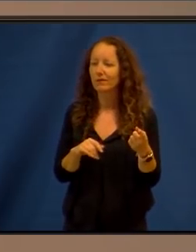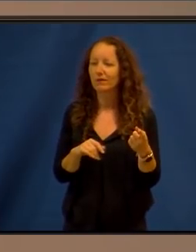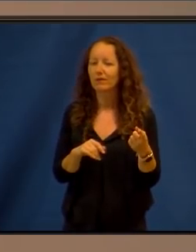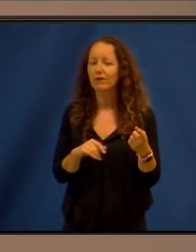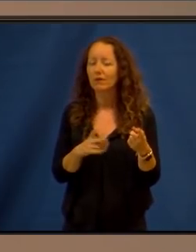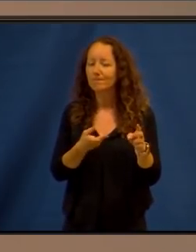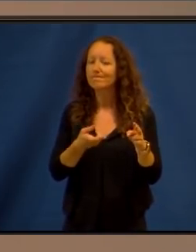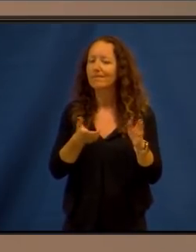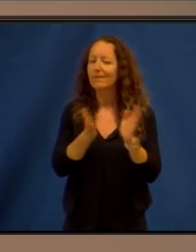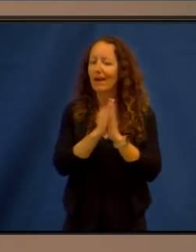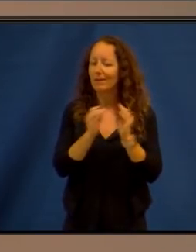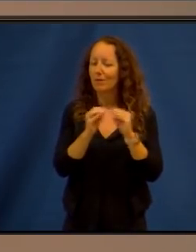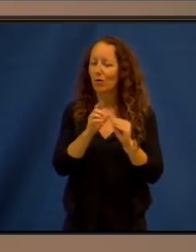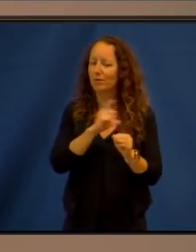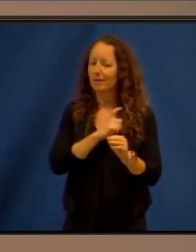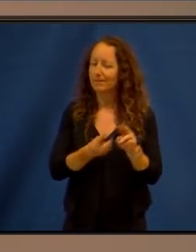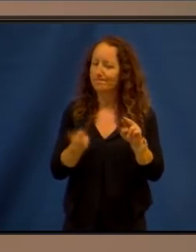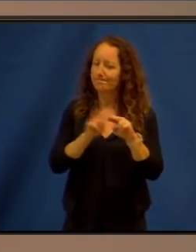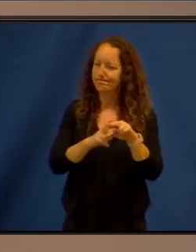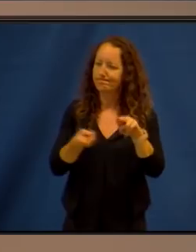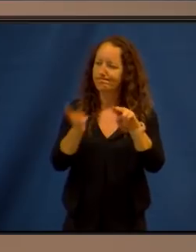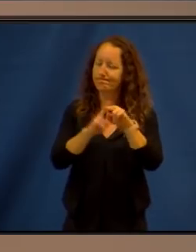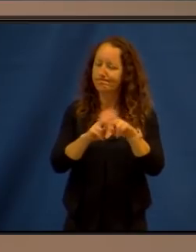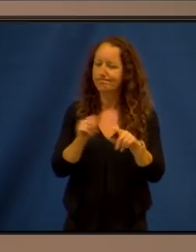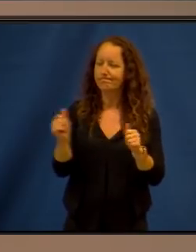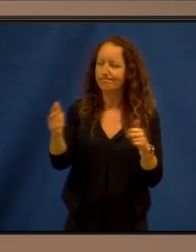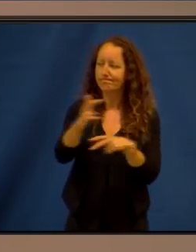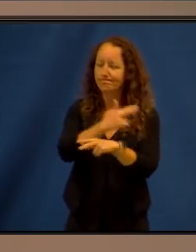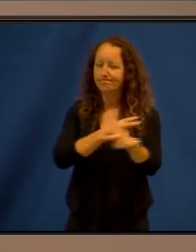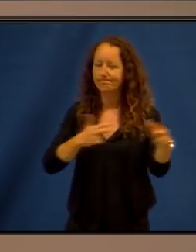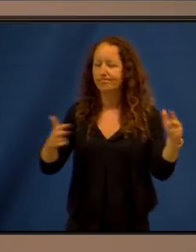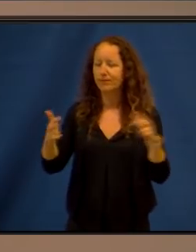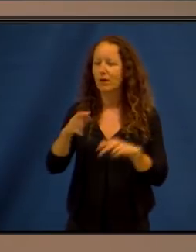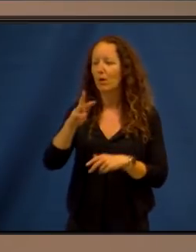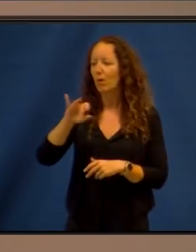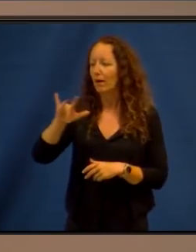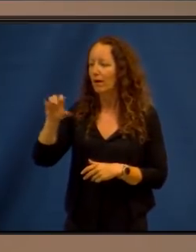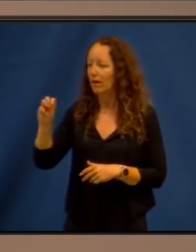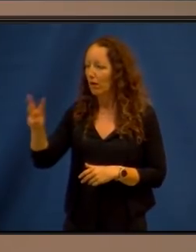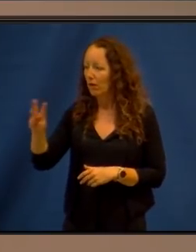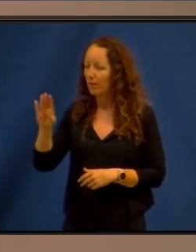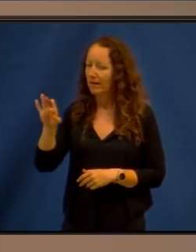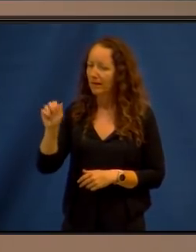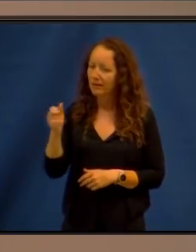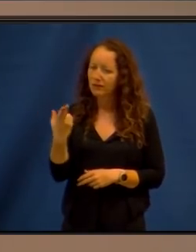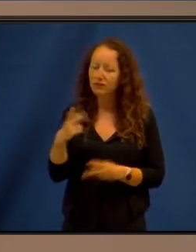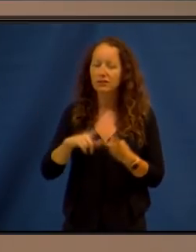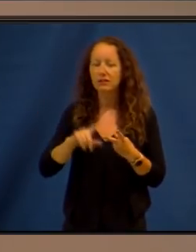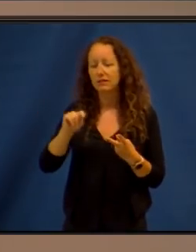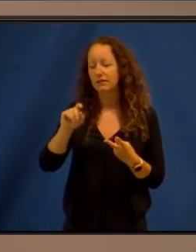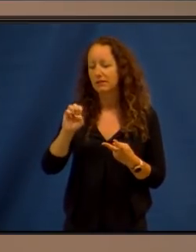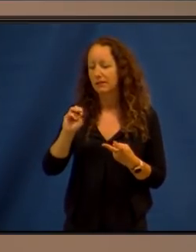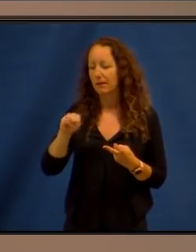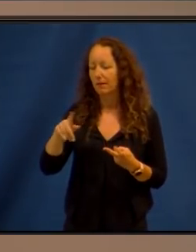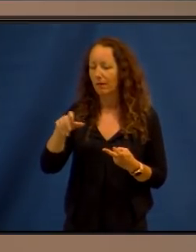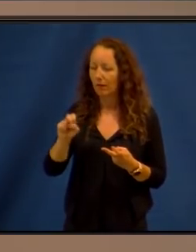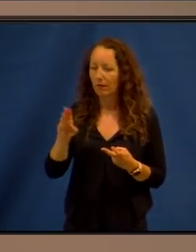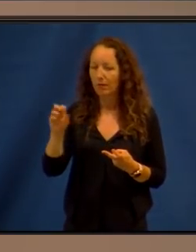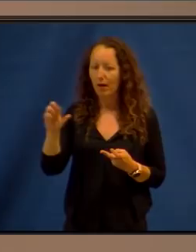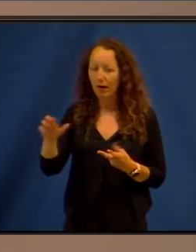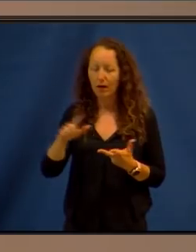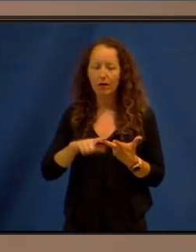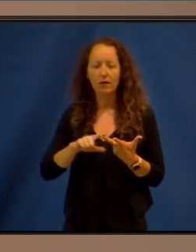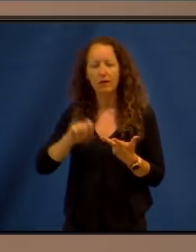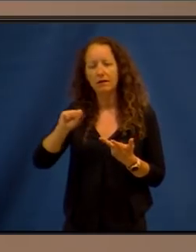patrol units, rangers, to come into the area of Willow Beach, Temple Bar, and South Cove, and that has been